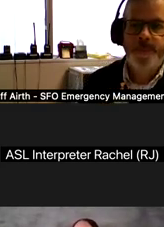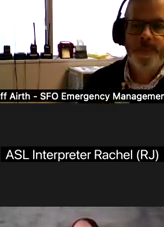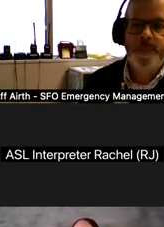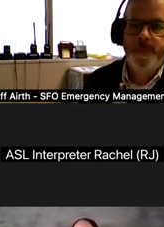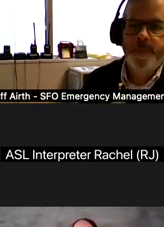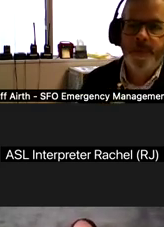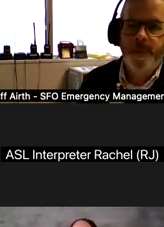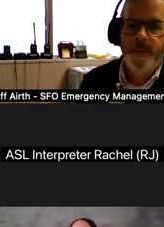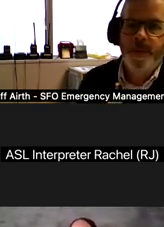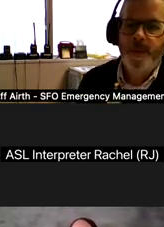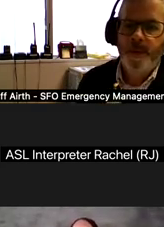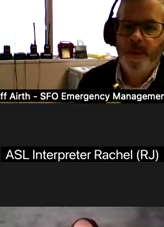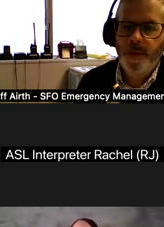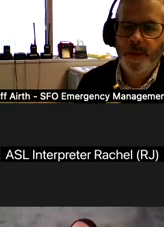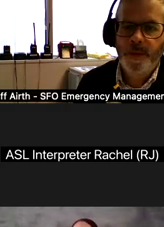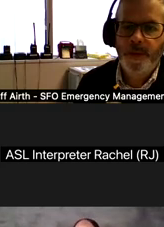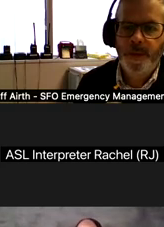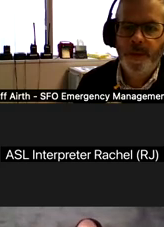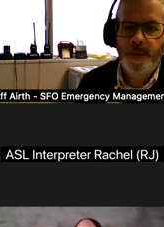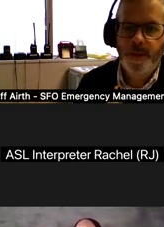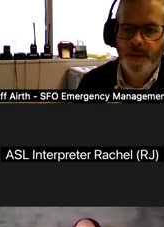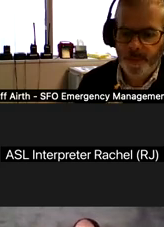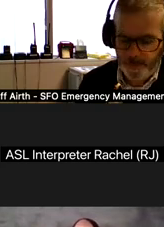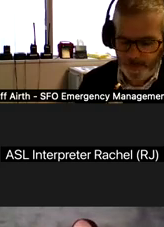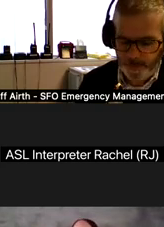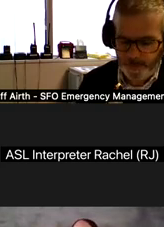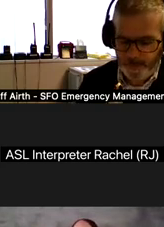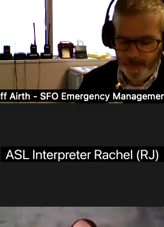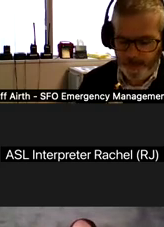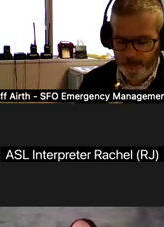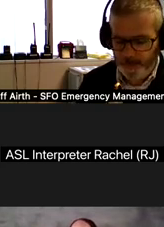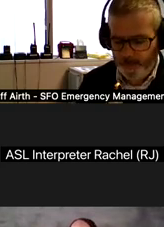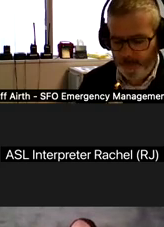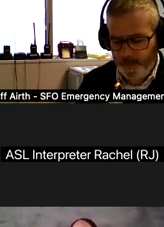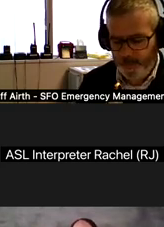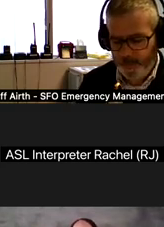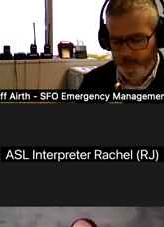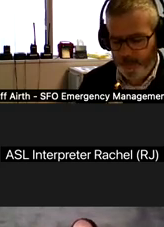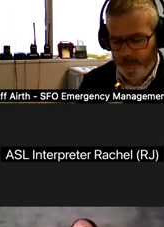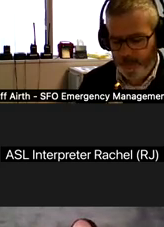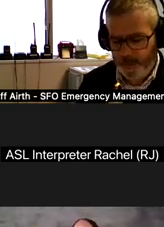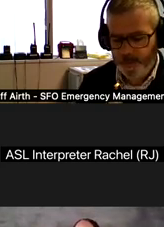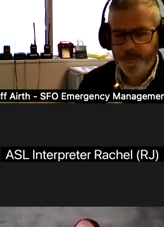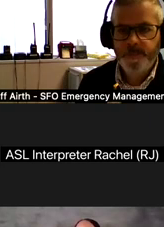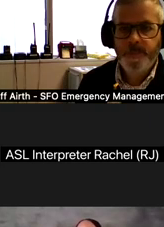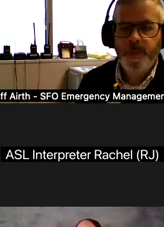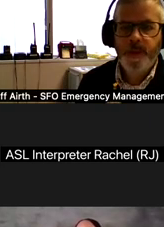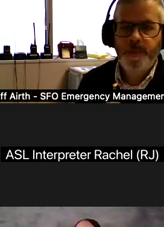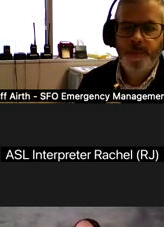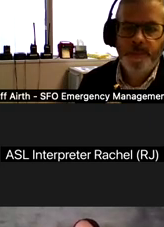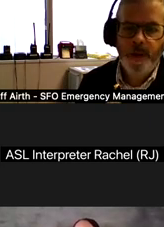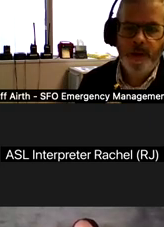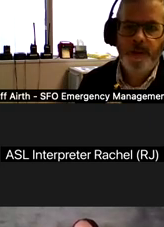for presentations, and we'd love to have you work with us as an ECA Events Bureau